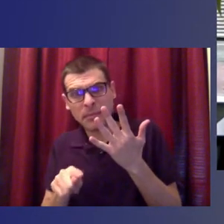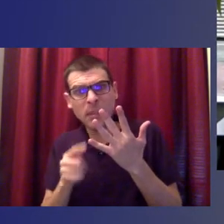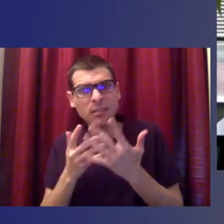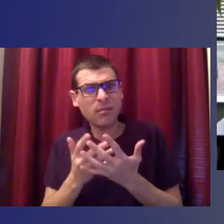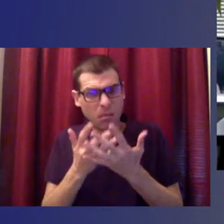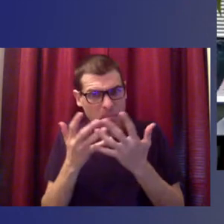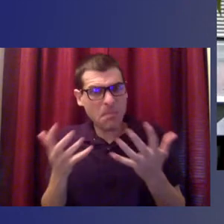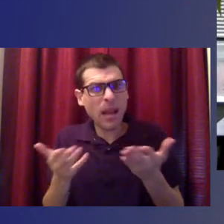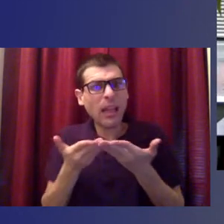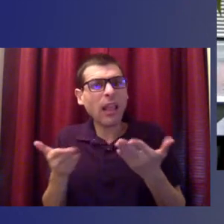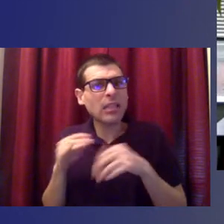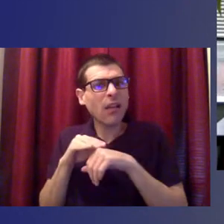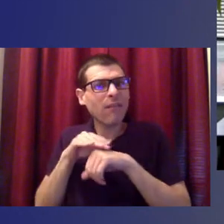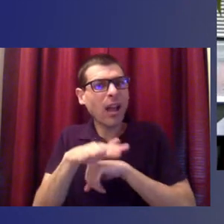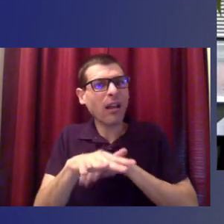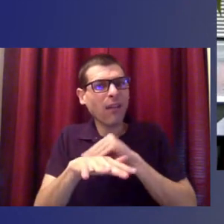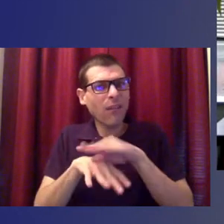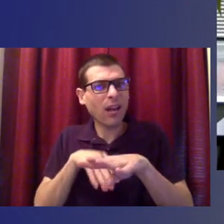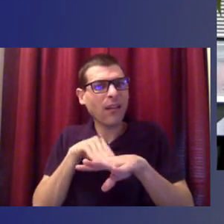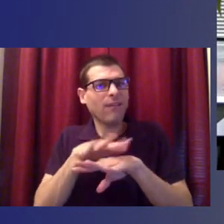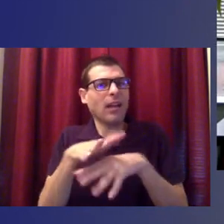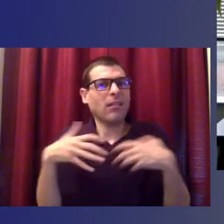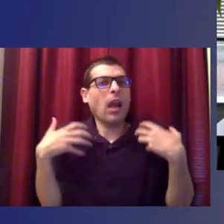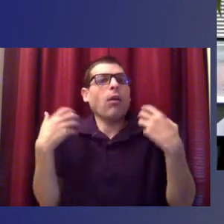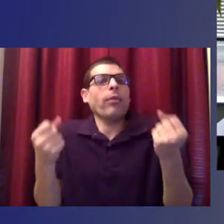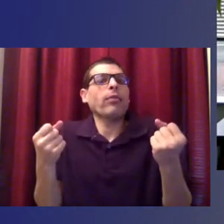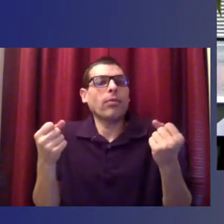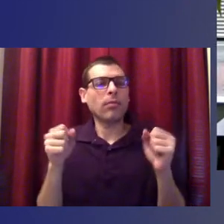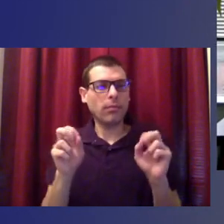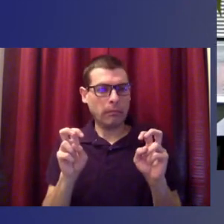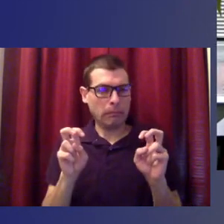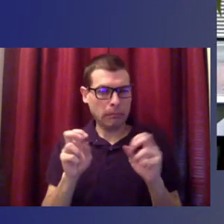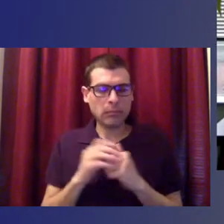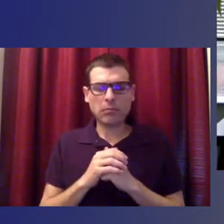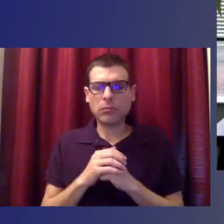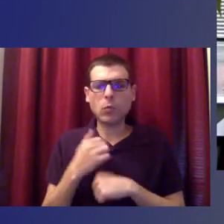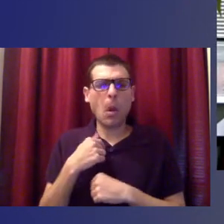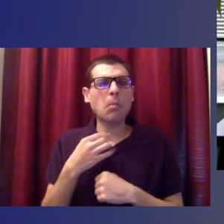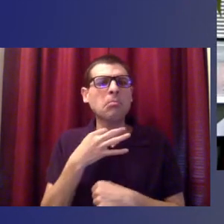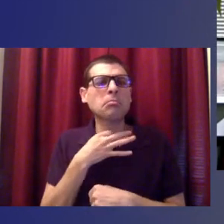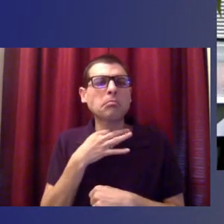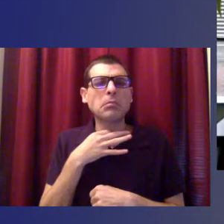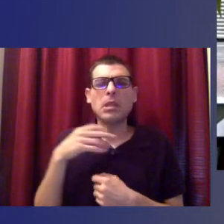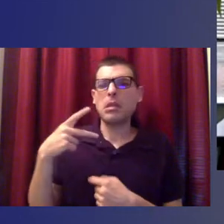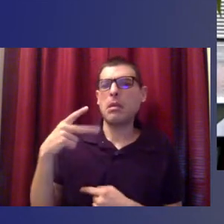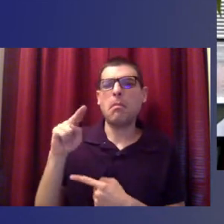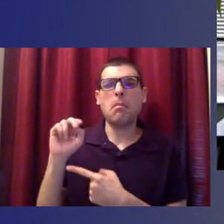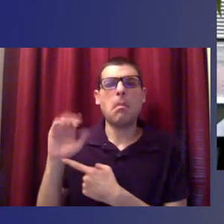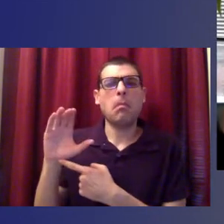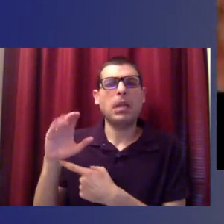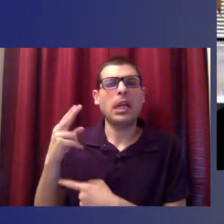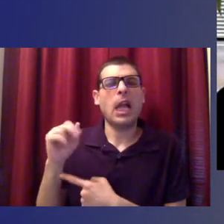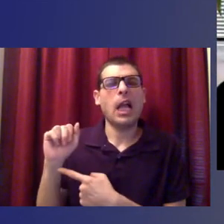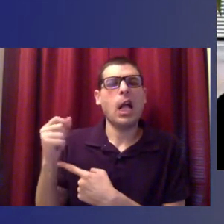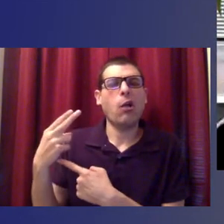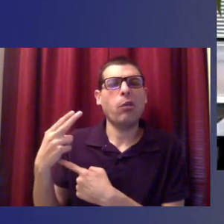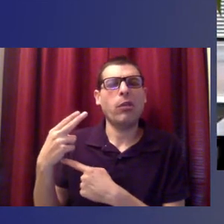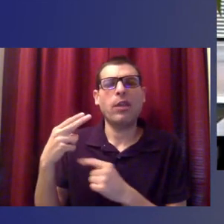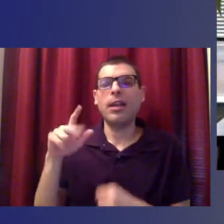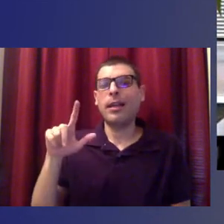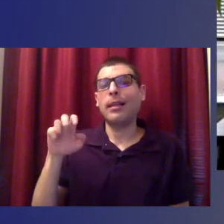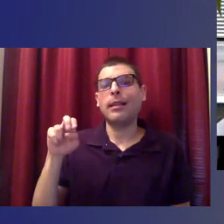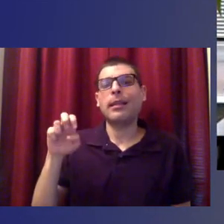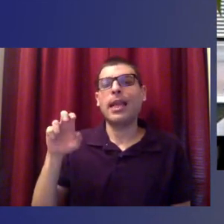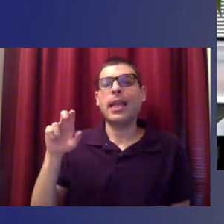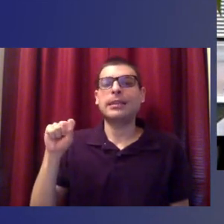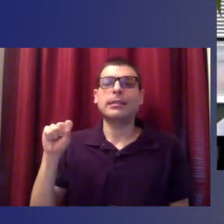us about that a bit more? What does that mean to really view something through a public health lens? And then we can sort of even vision that